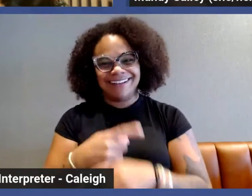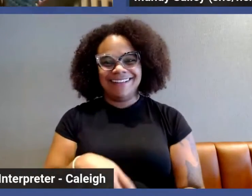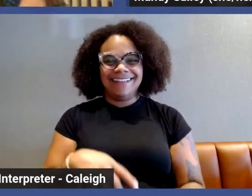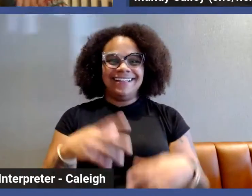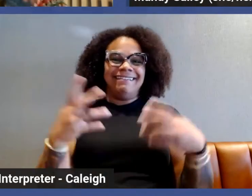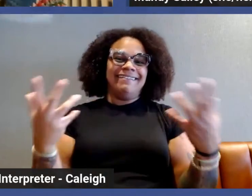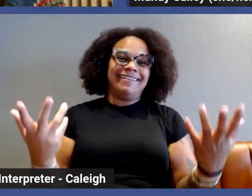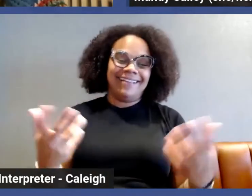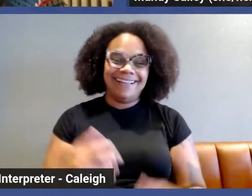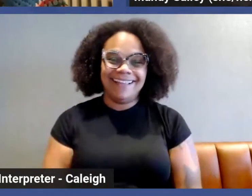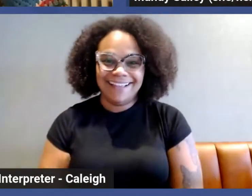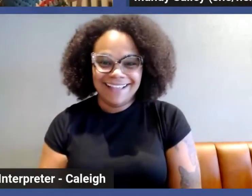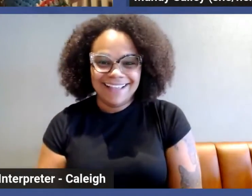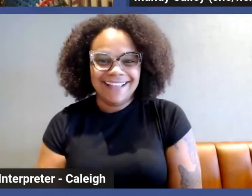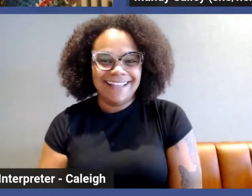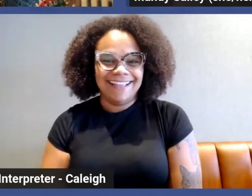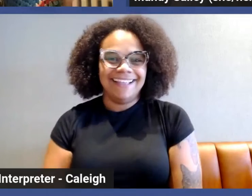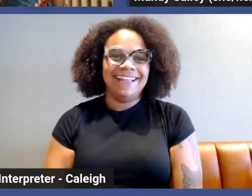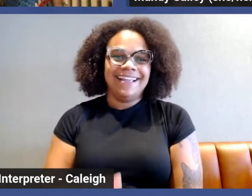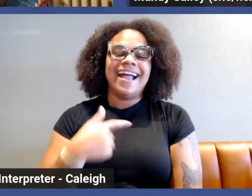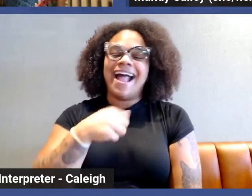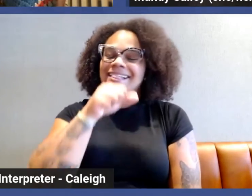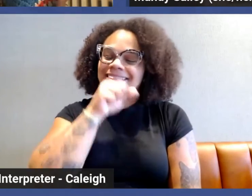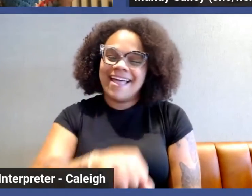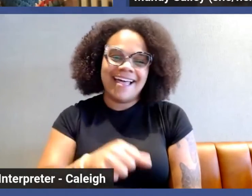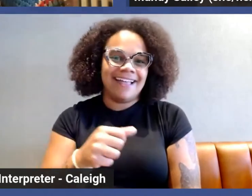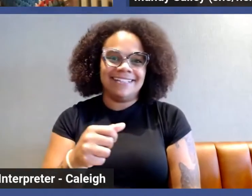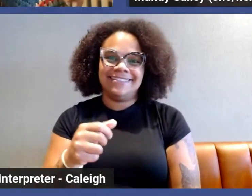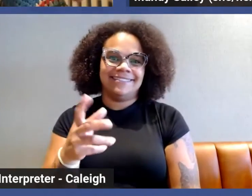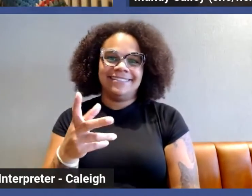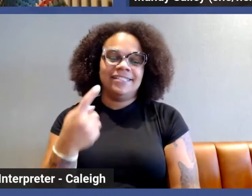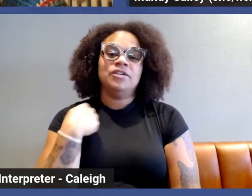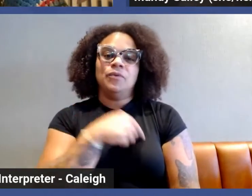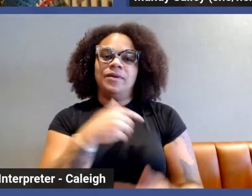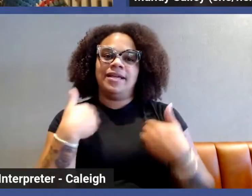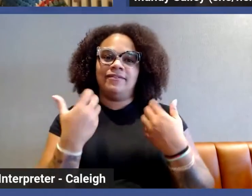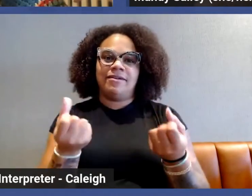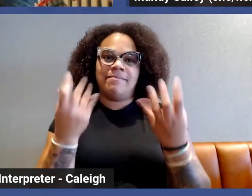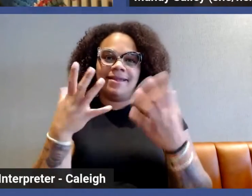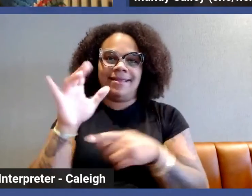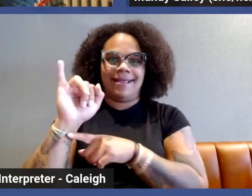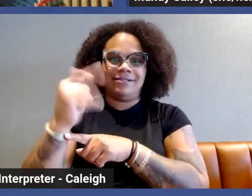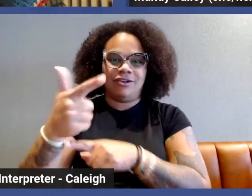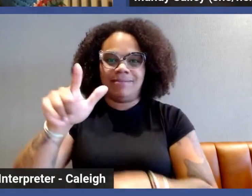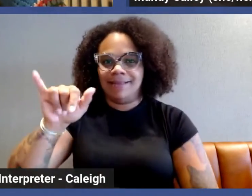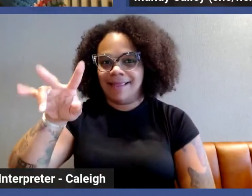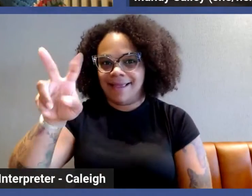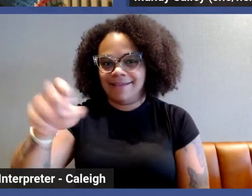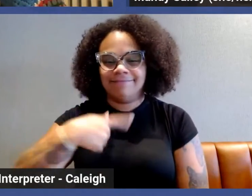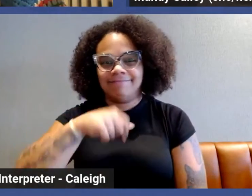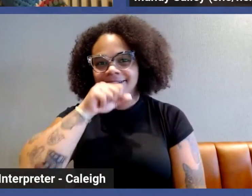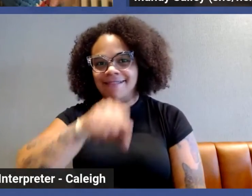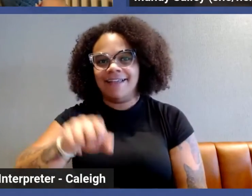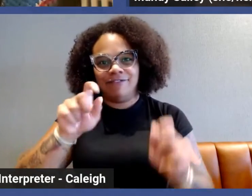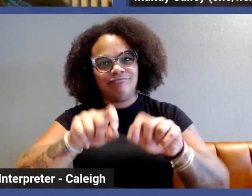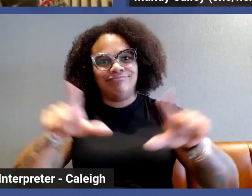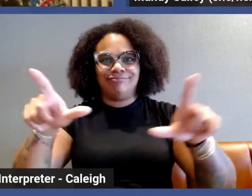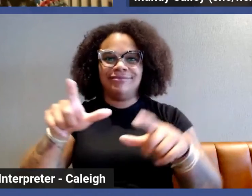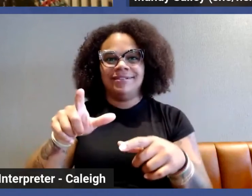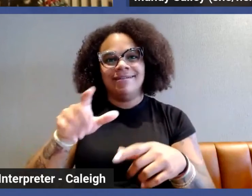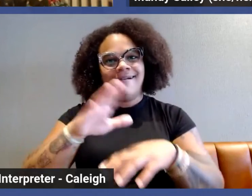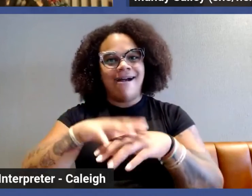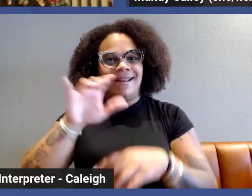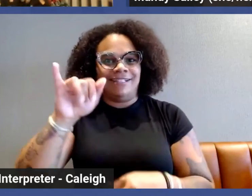though. society. Right. I love when we do a lot of Instagram lives, and I love getting on Instagram and talking about sex work and talking about